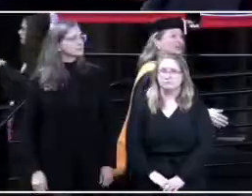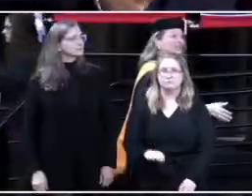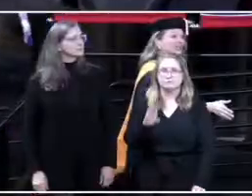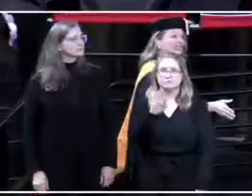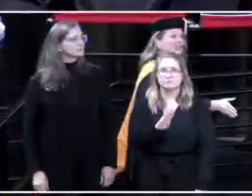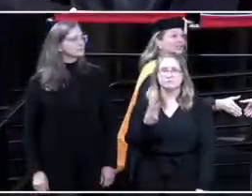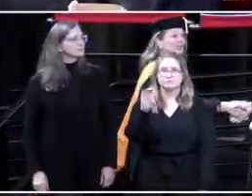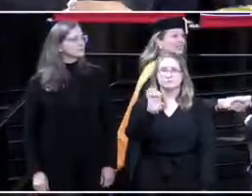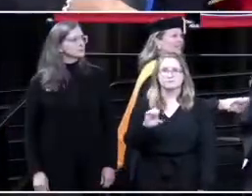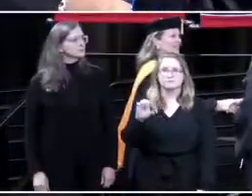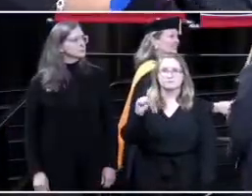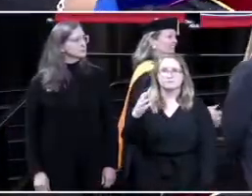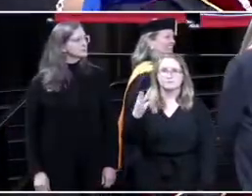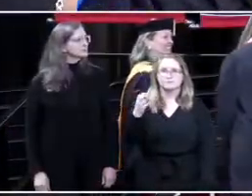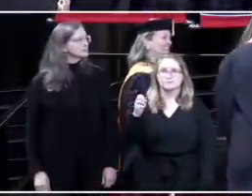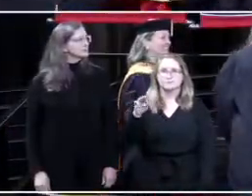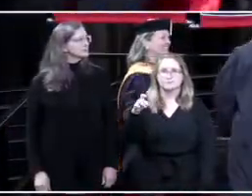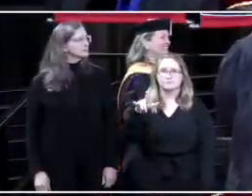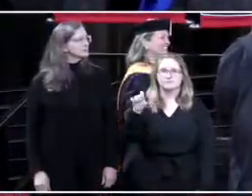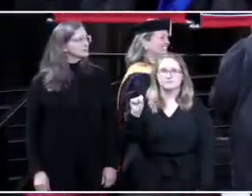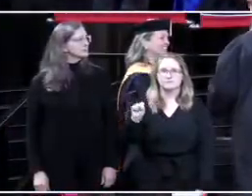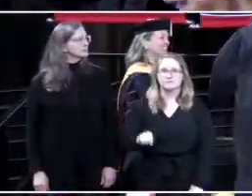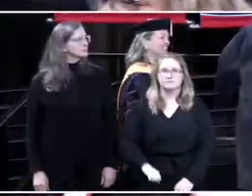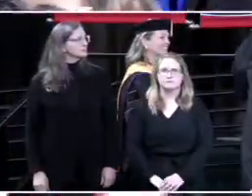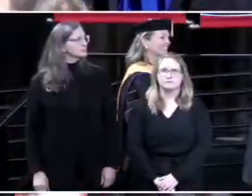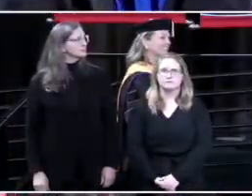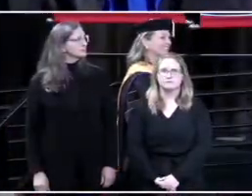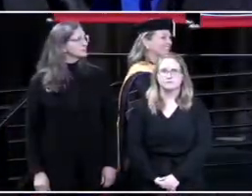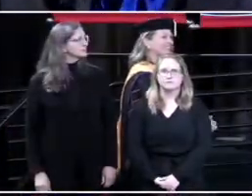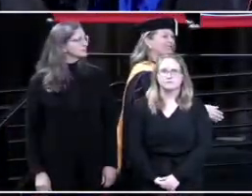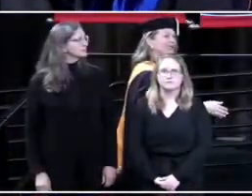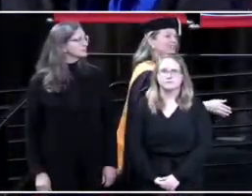Braden Elise Chambliss,